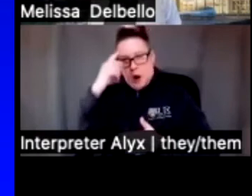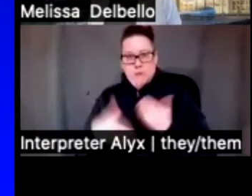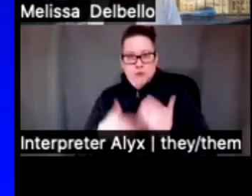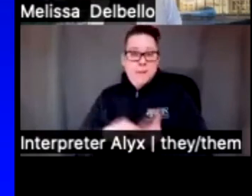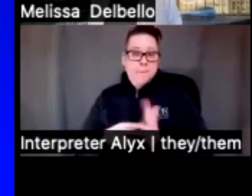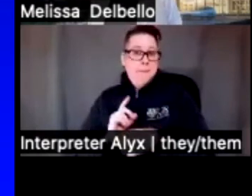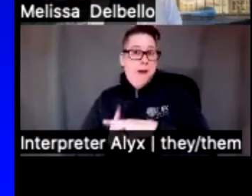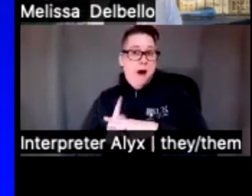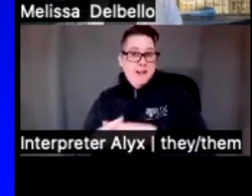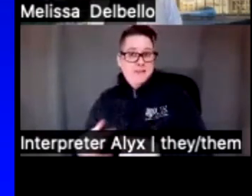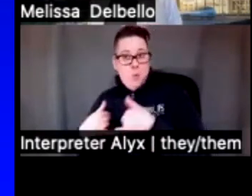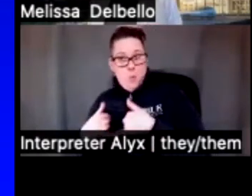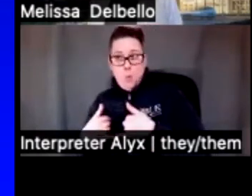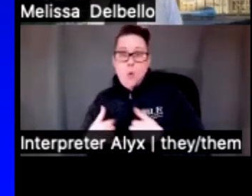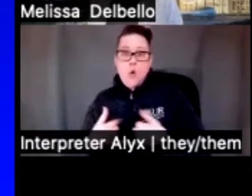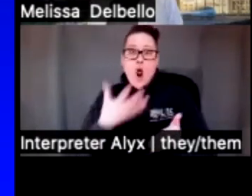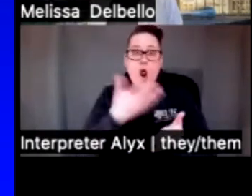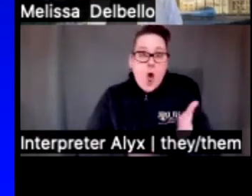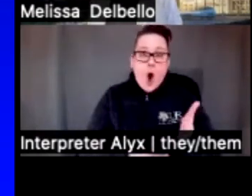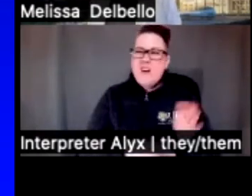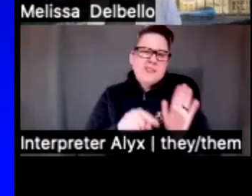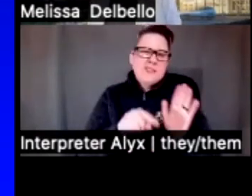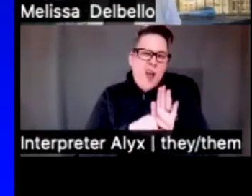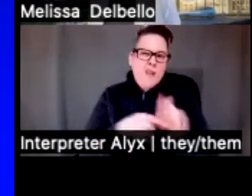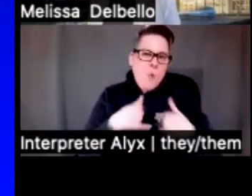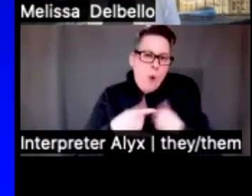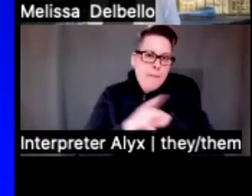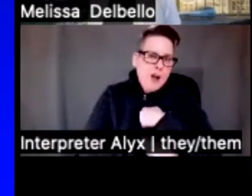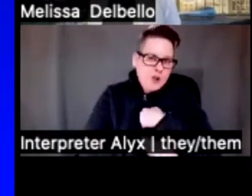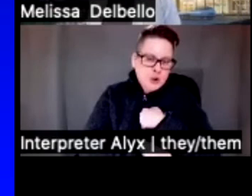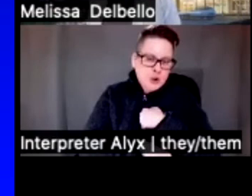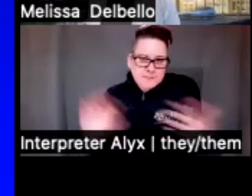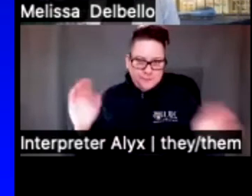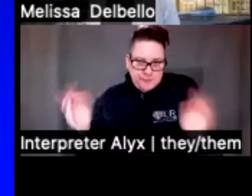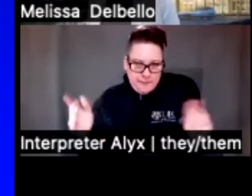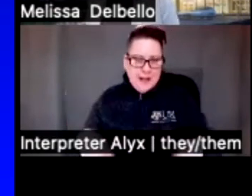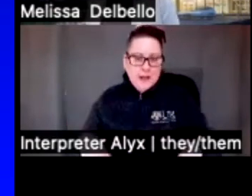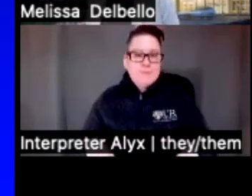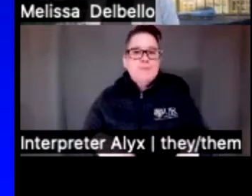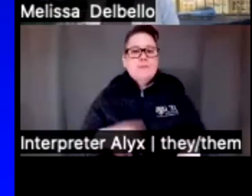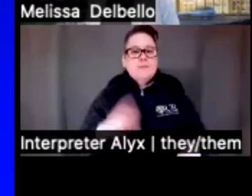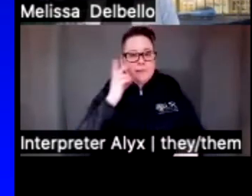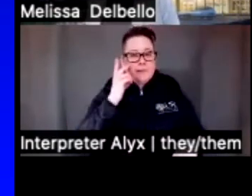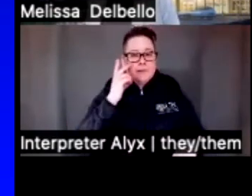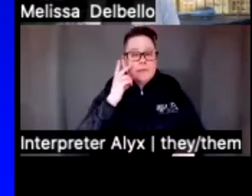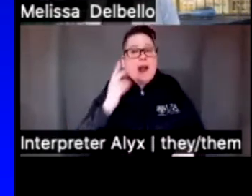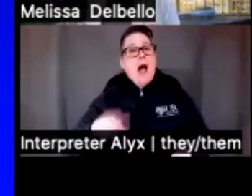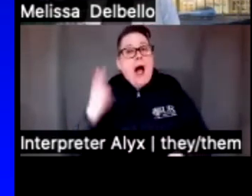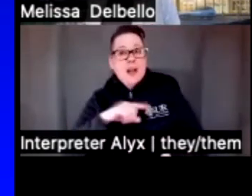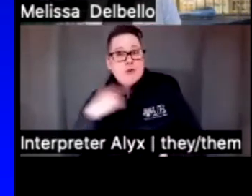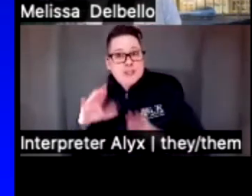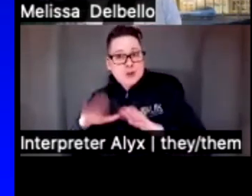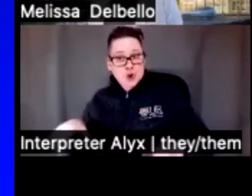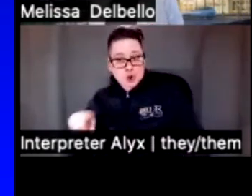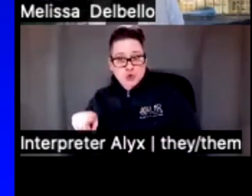reward versus loss or negative punishment kind of task. And what you see is that the high risk kids have